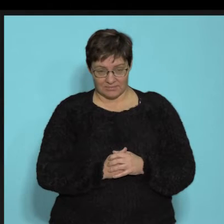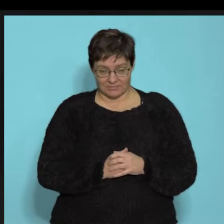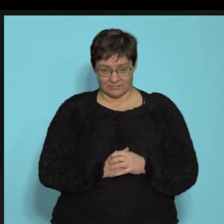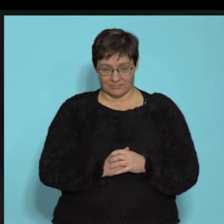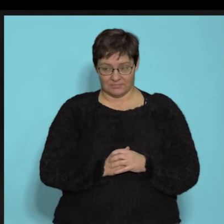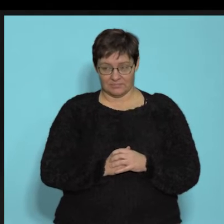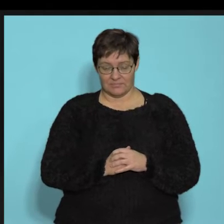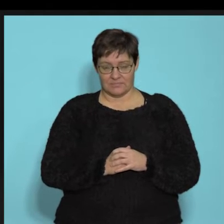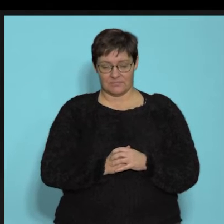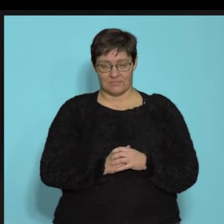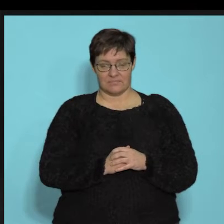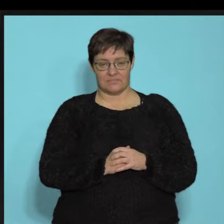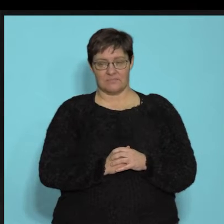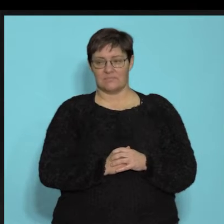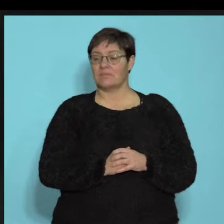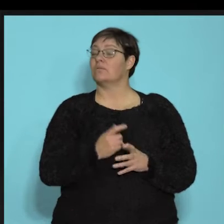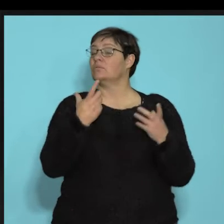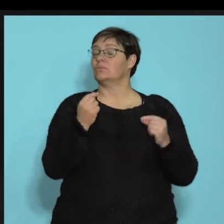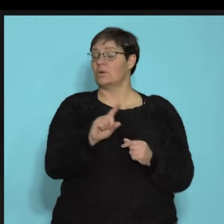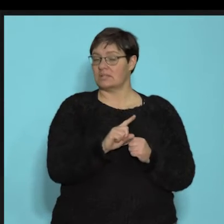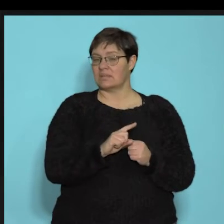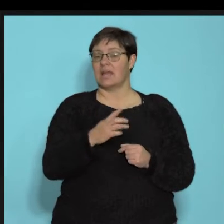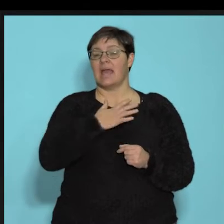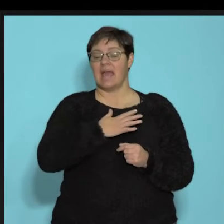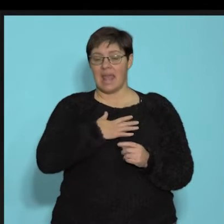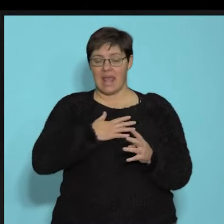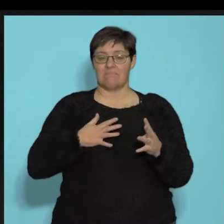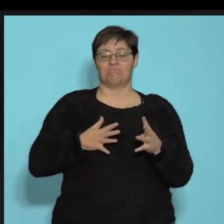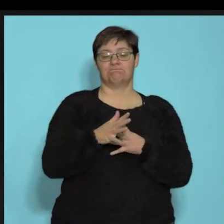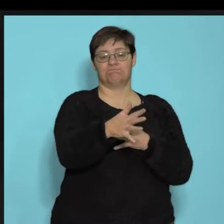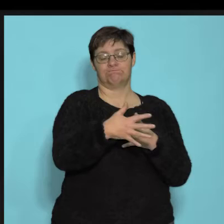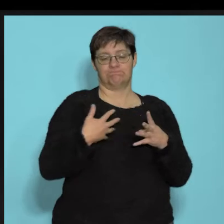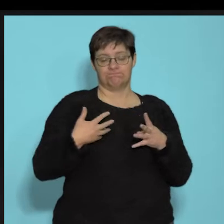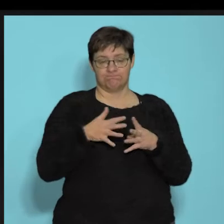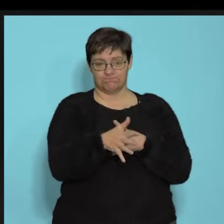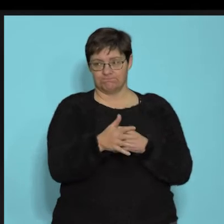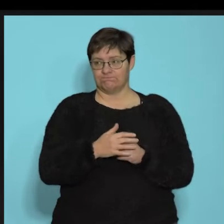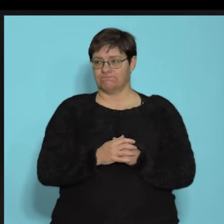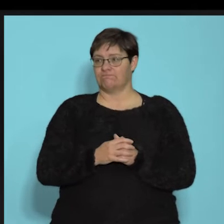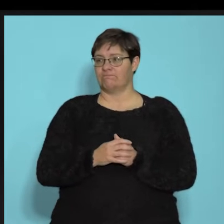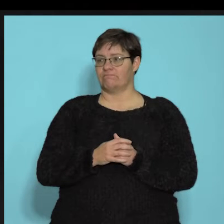has increased. And what does this do? Air moves